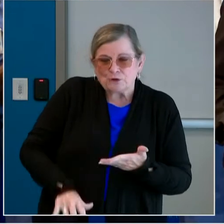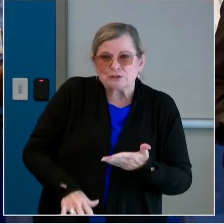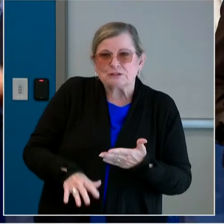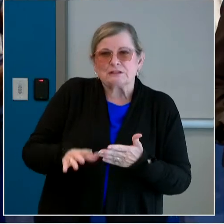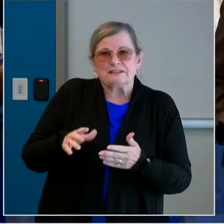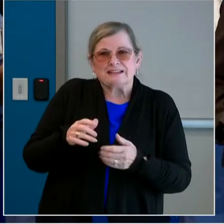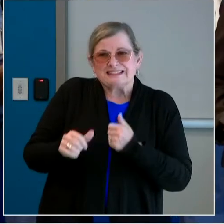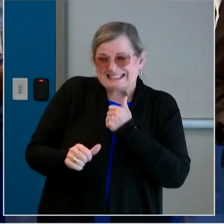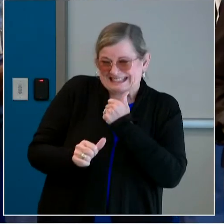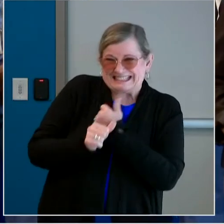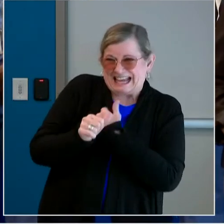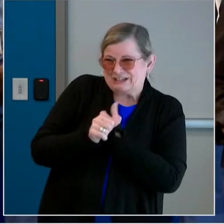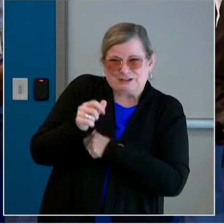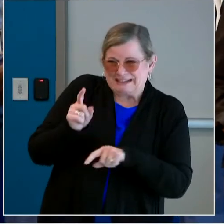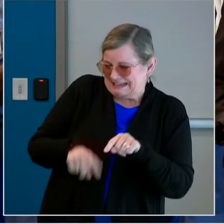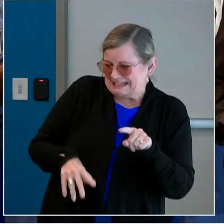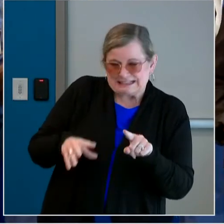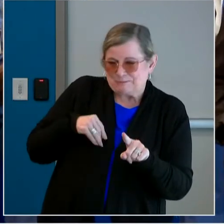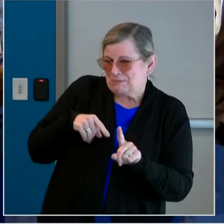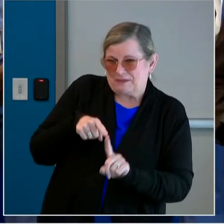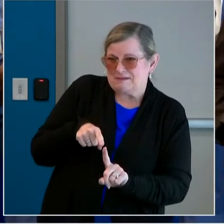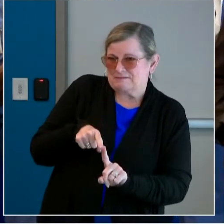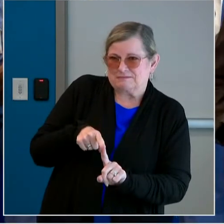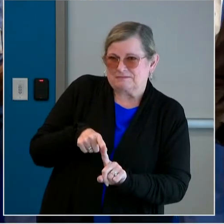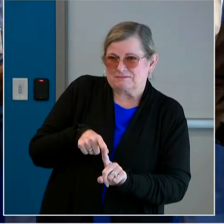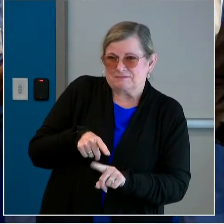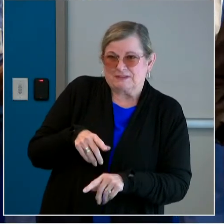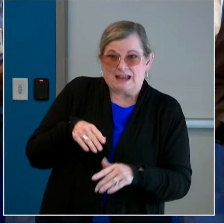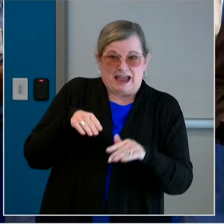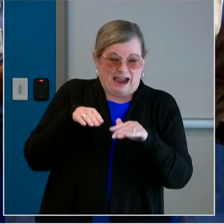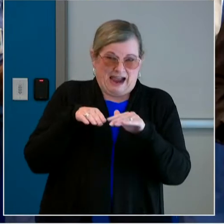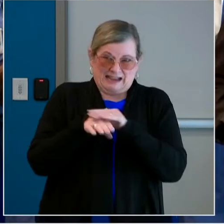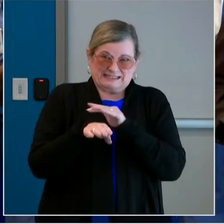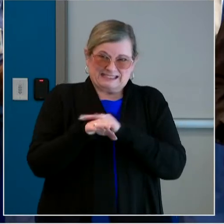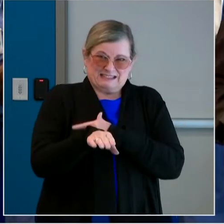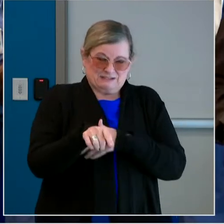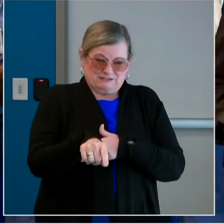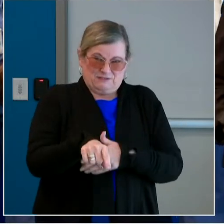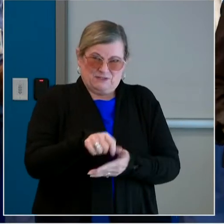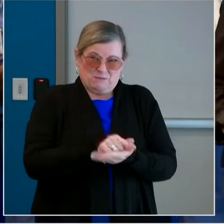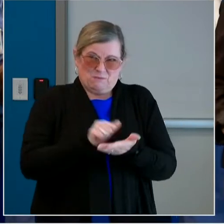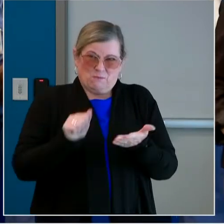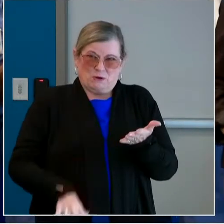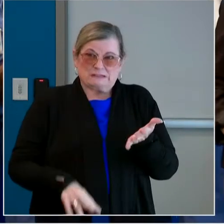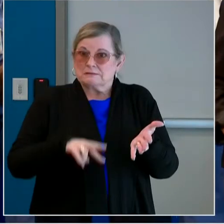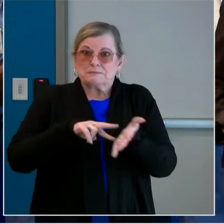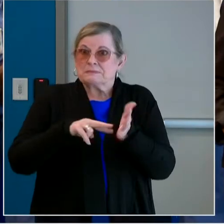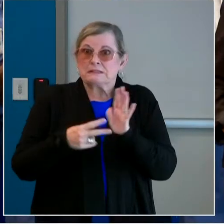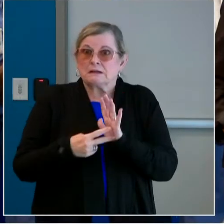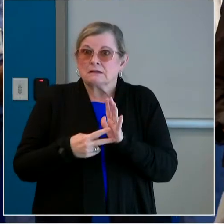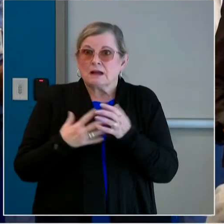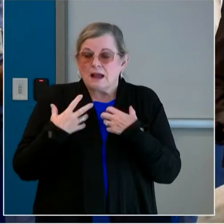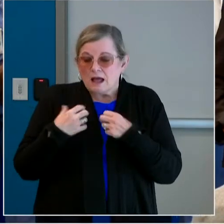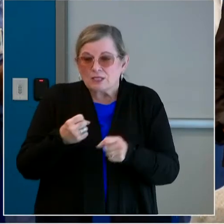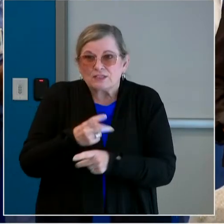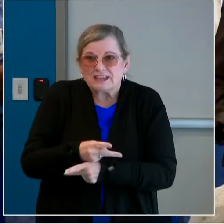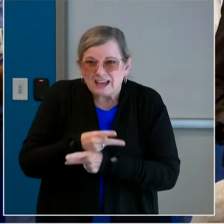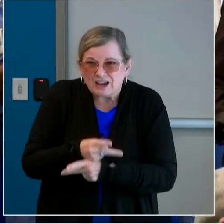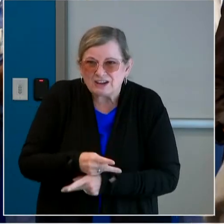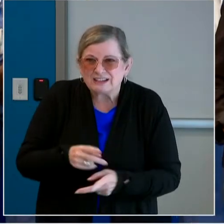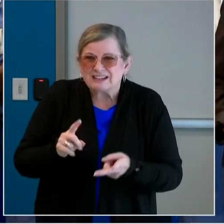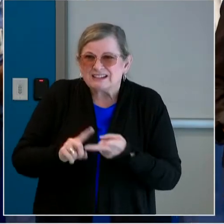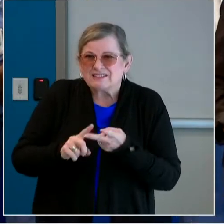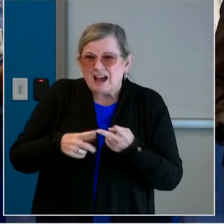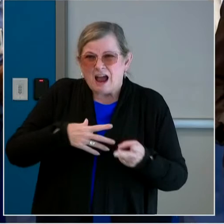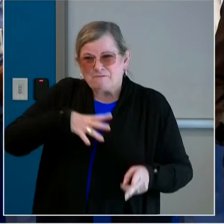must continue to know, that access to abortion is health care. As a father of 2 little girls, I don't want to have to explain to my daughters why